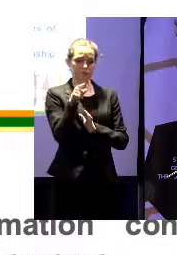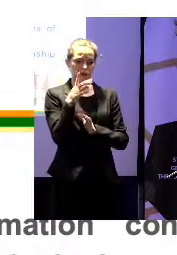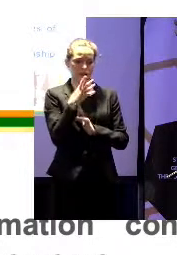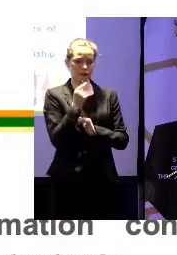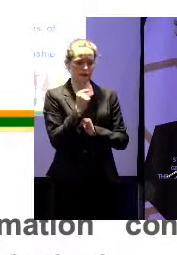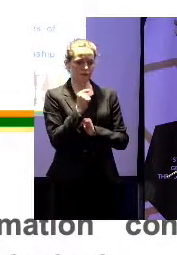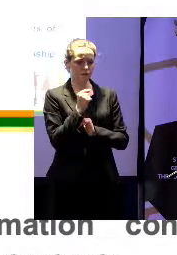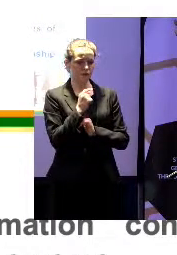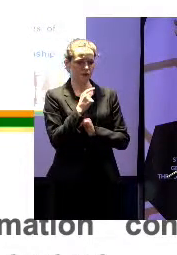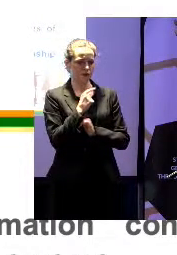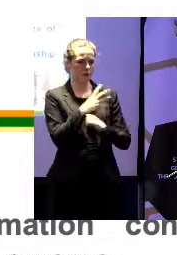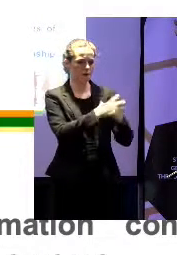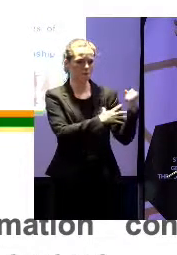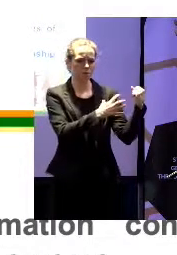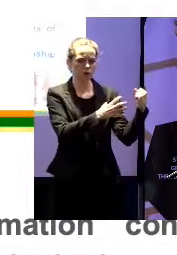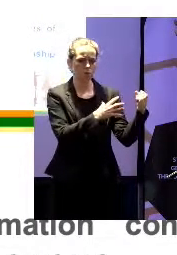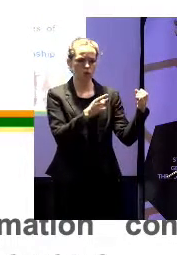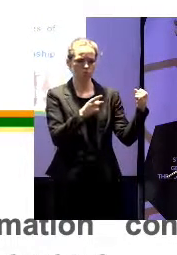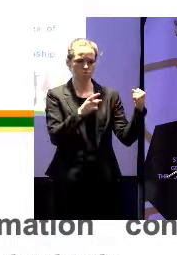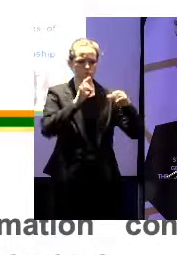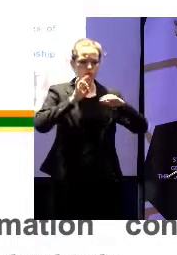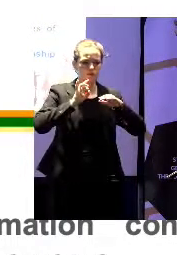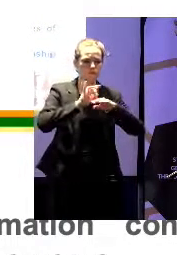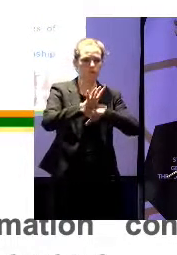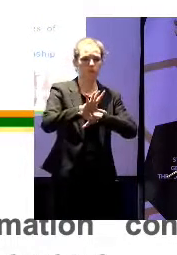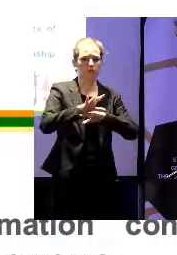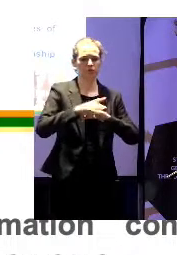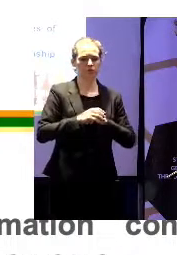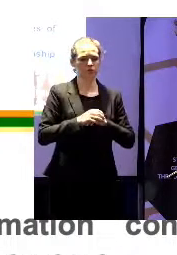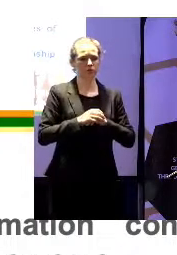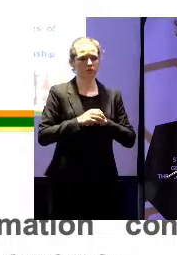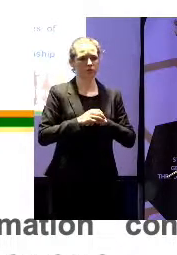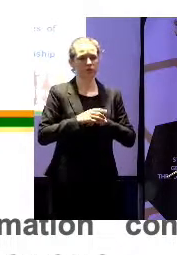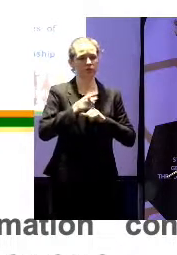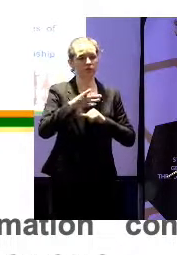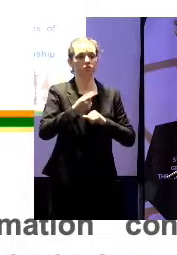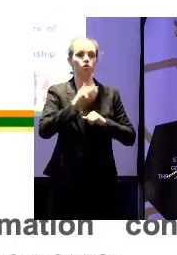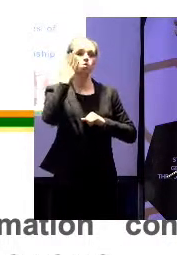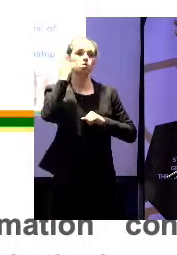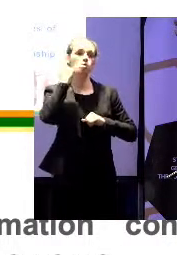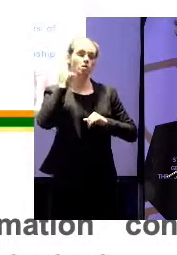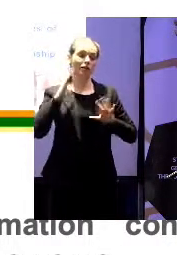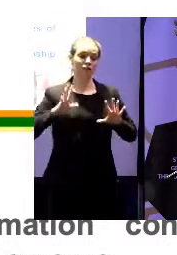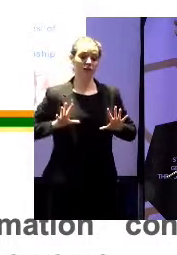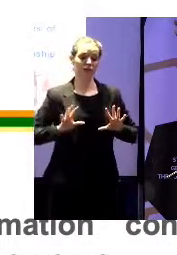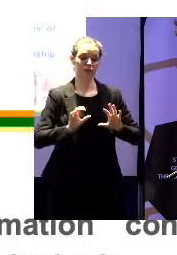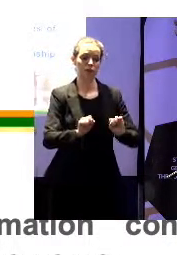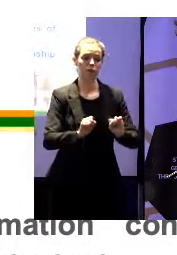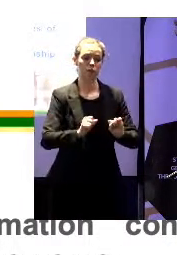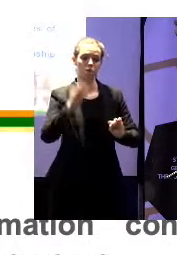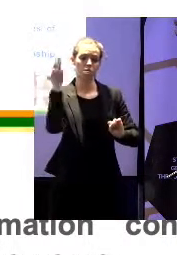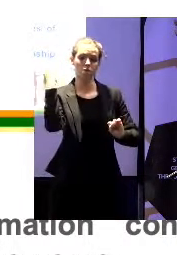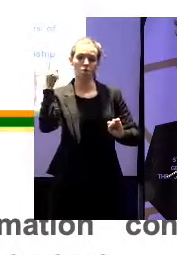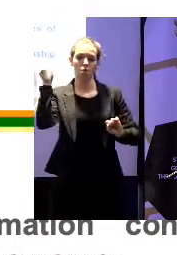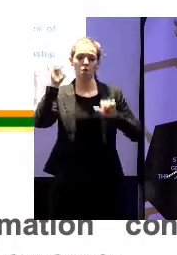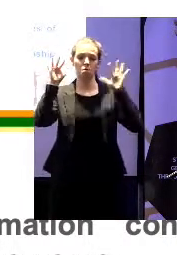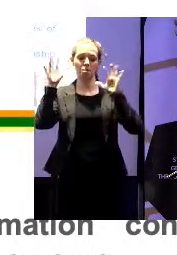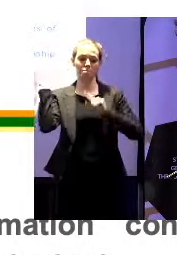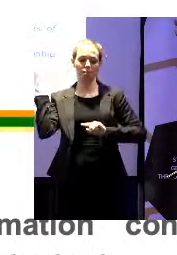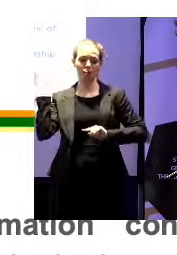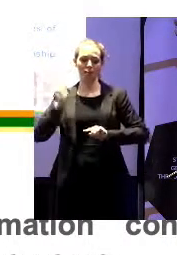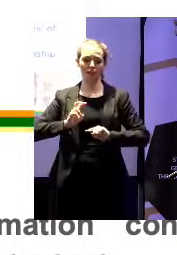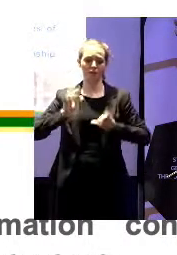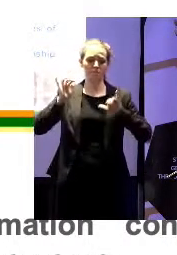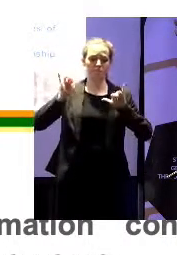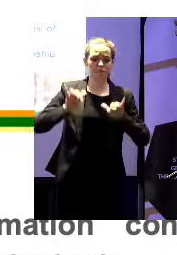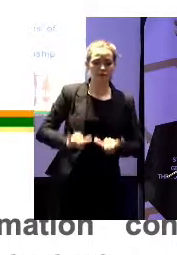their influence, our colonial settlers, one of the very